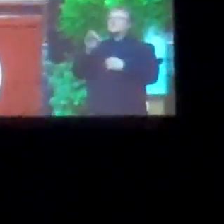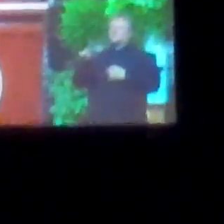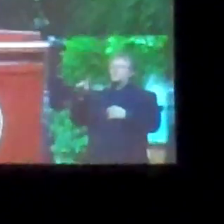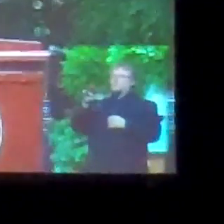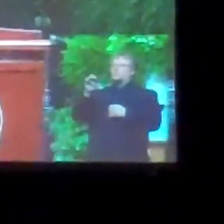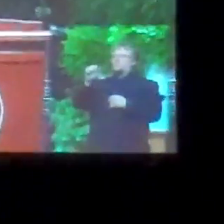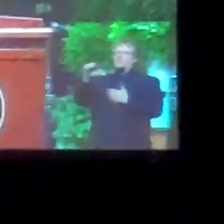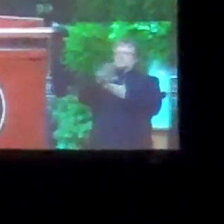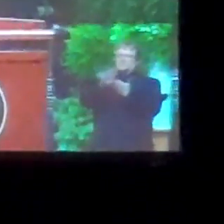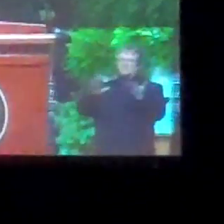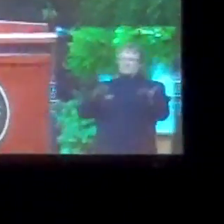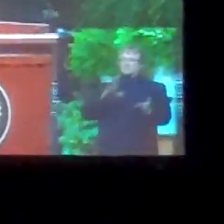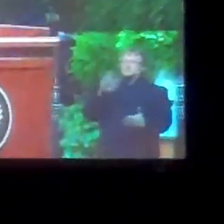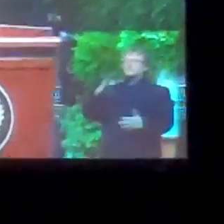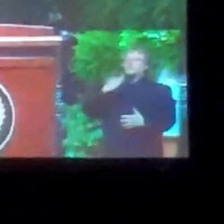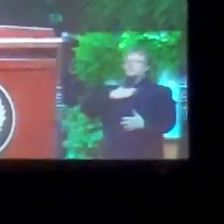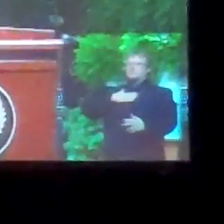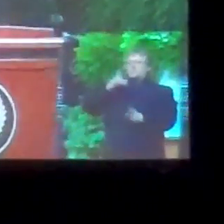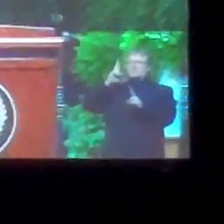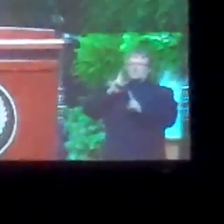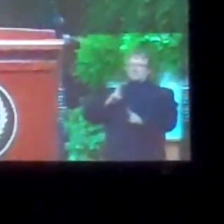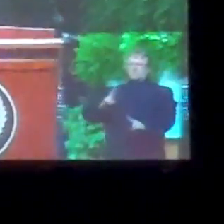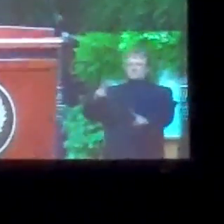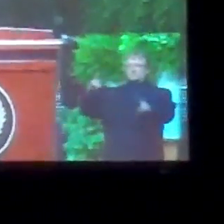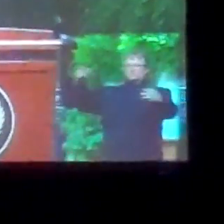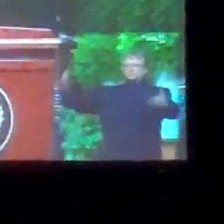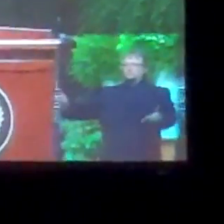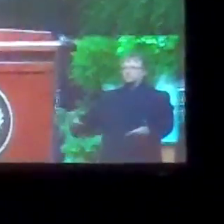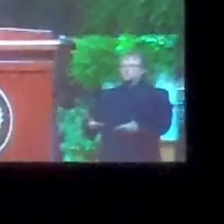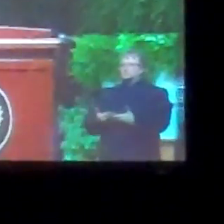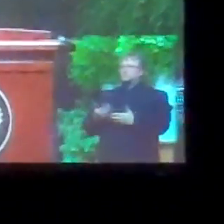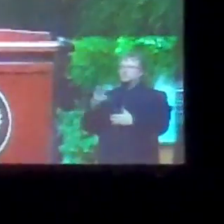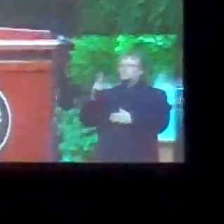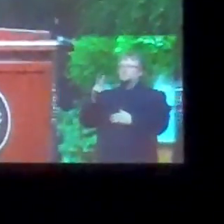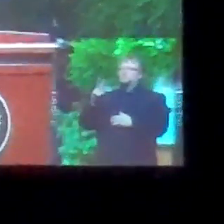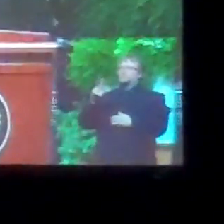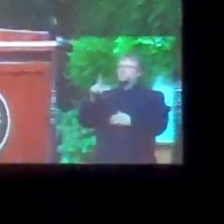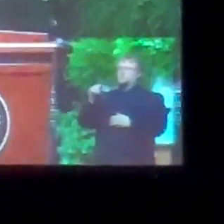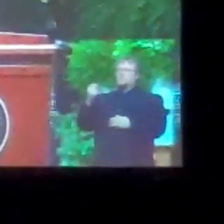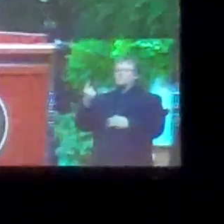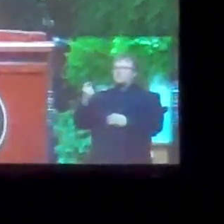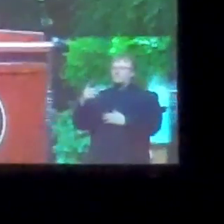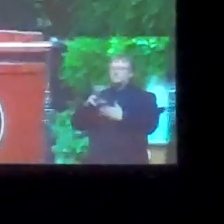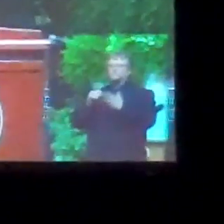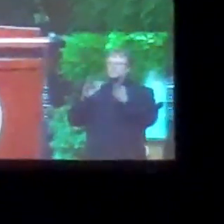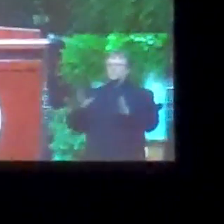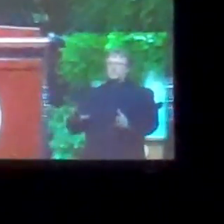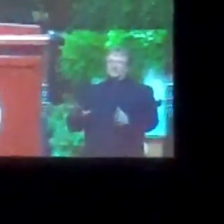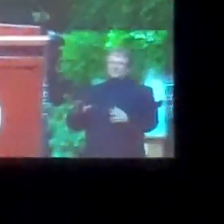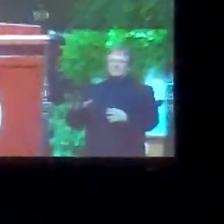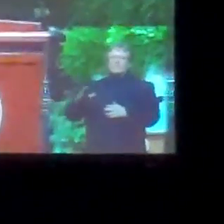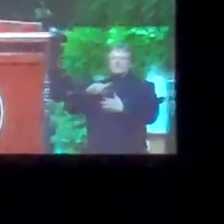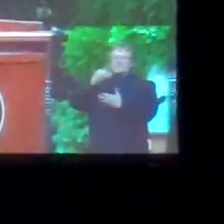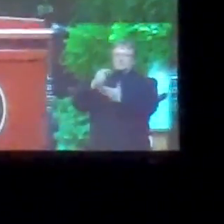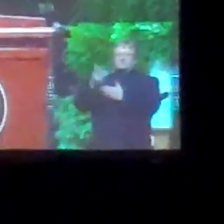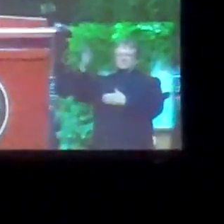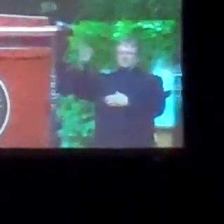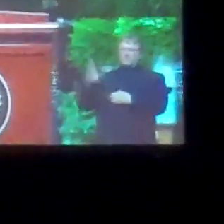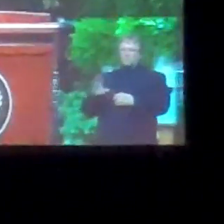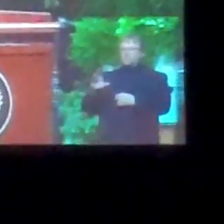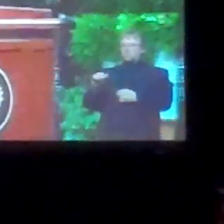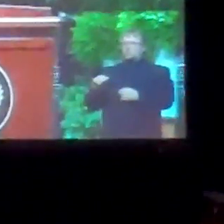College. It is my honor to introduce our 2011 Student Commencement Speaker,